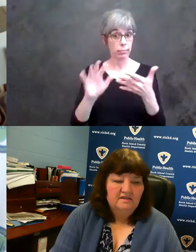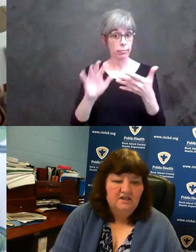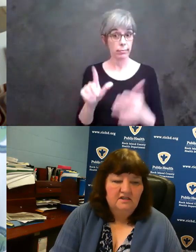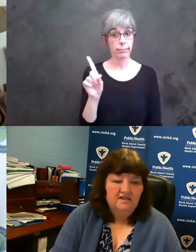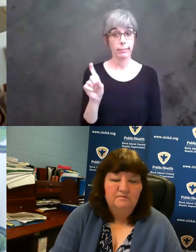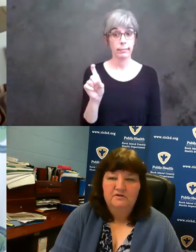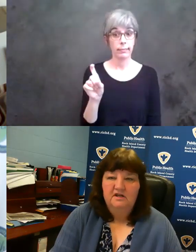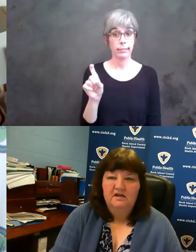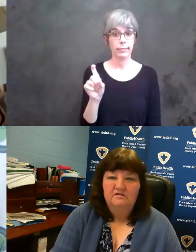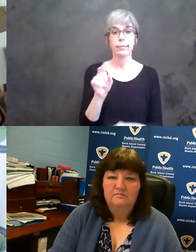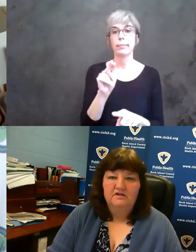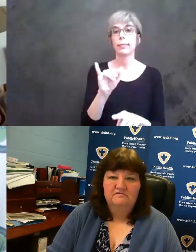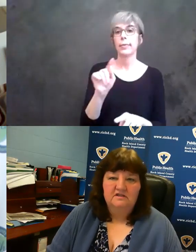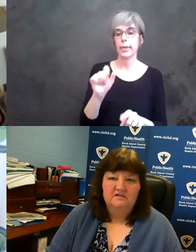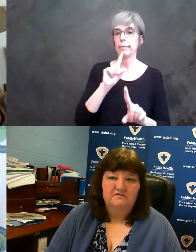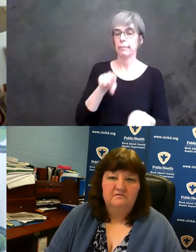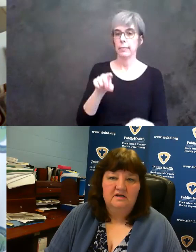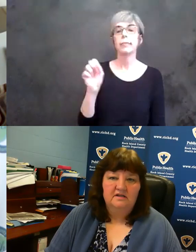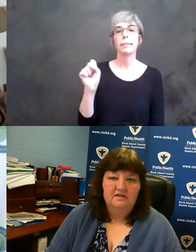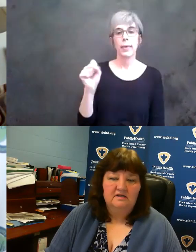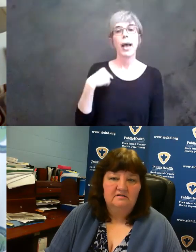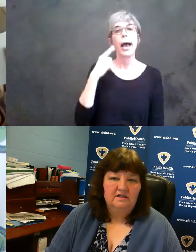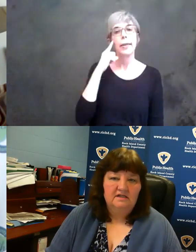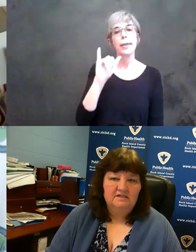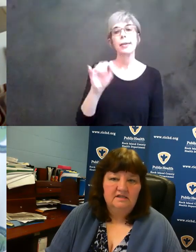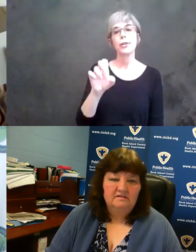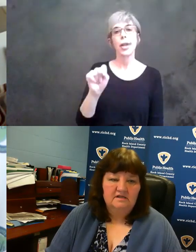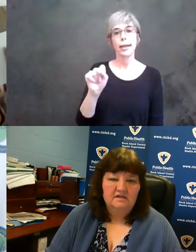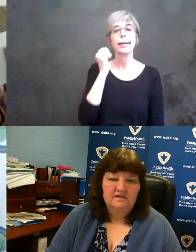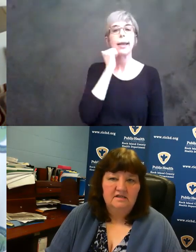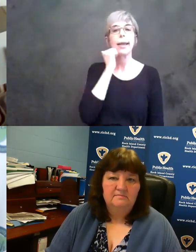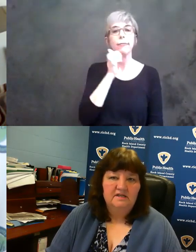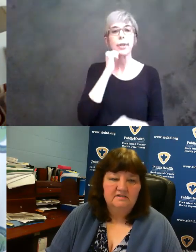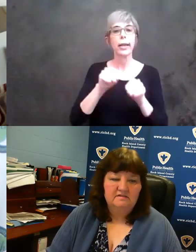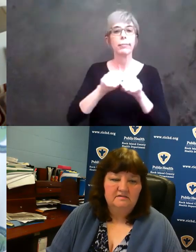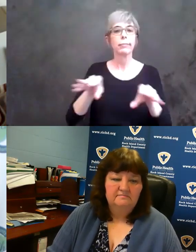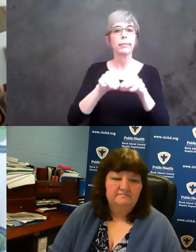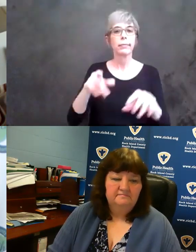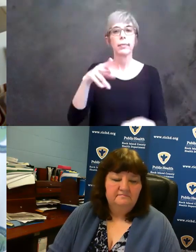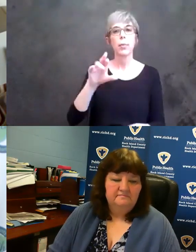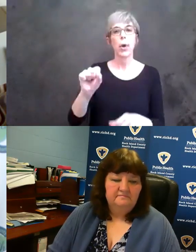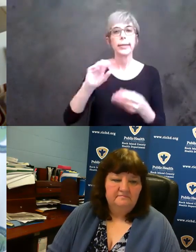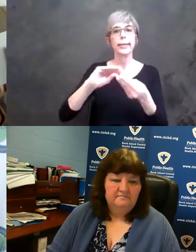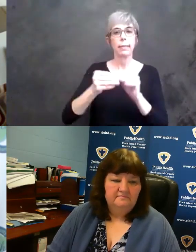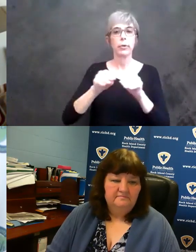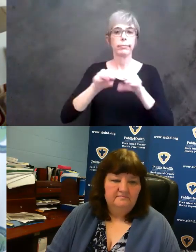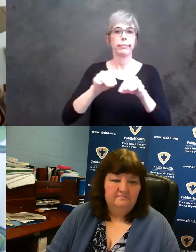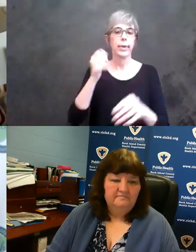I think Janet has been putting out the press releases for Rock Island County case counts on a daily basis.